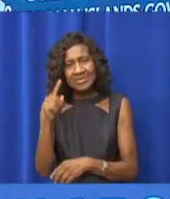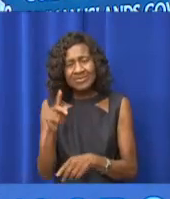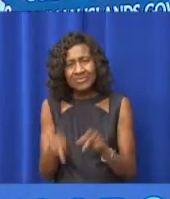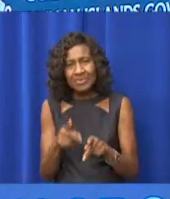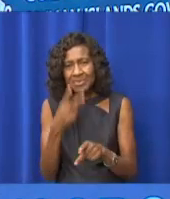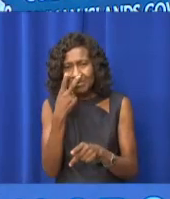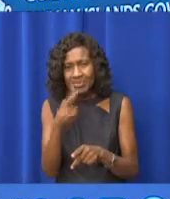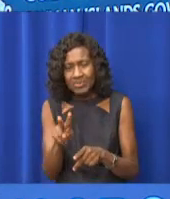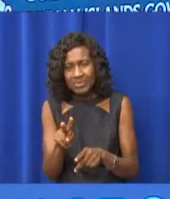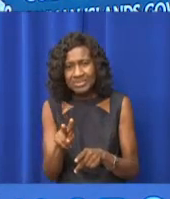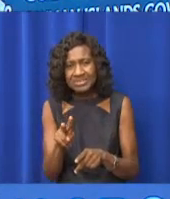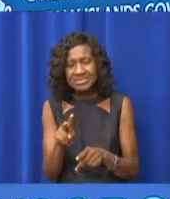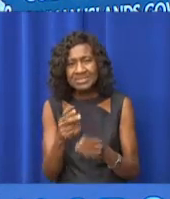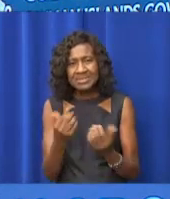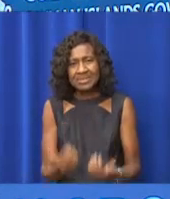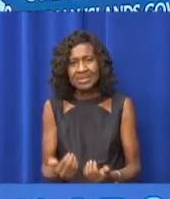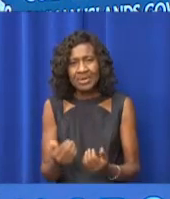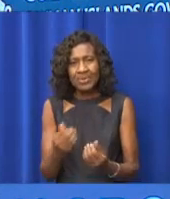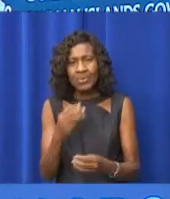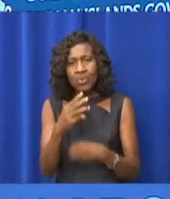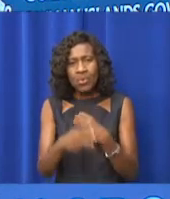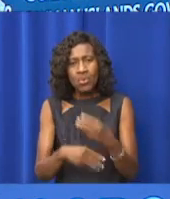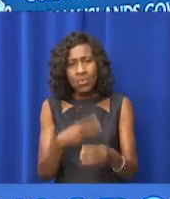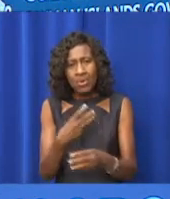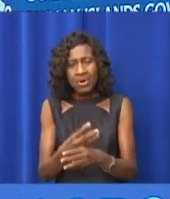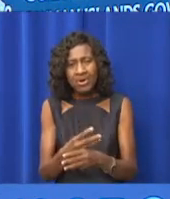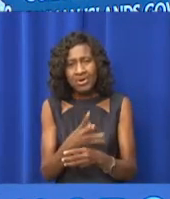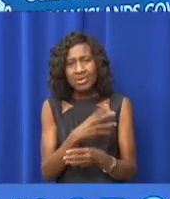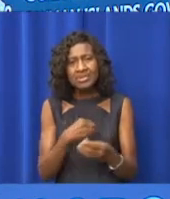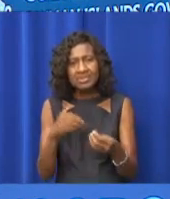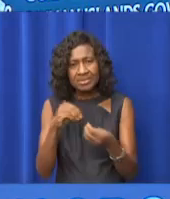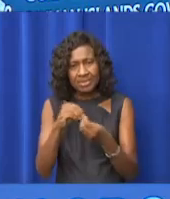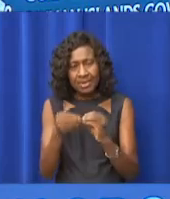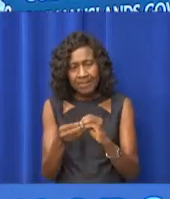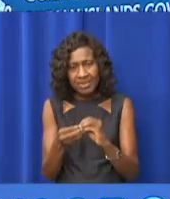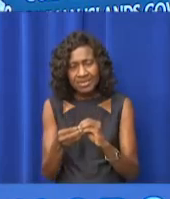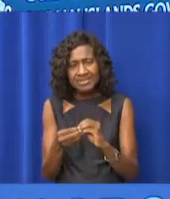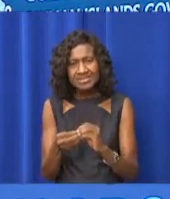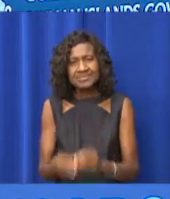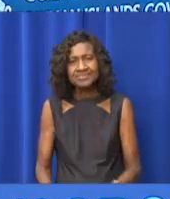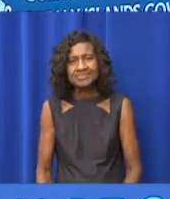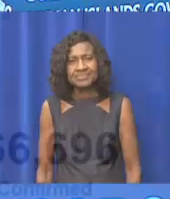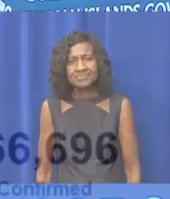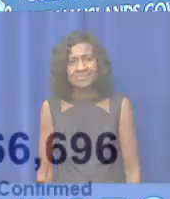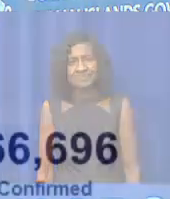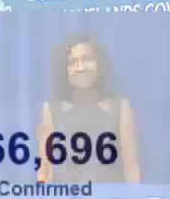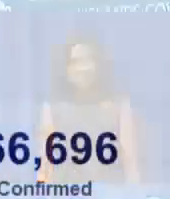via television, we'll leave you now with a look at today's regional and world statistics.